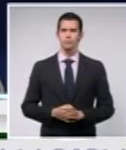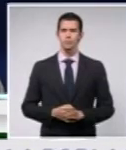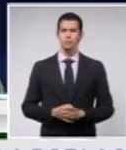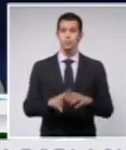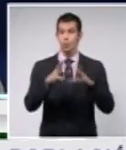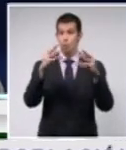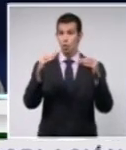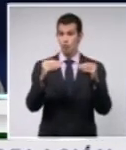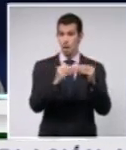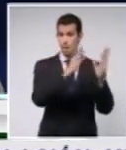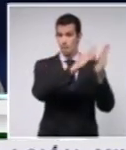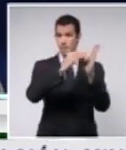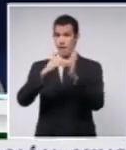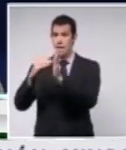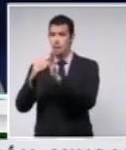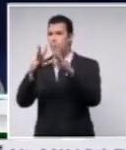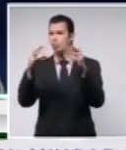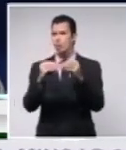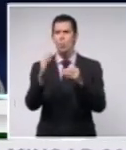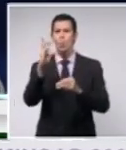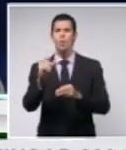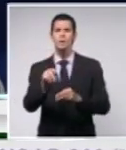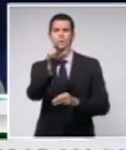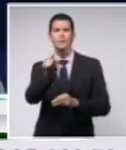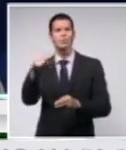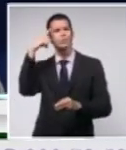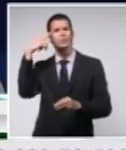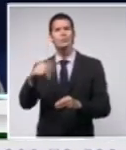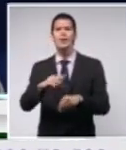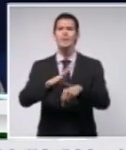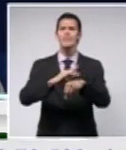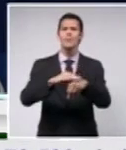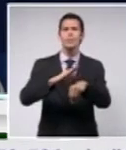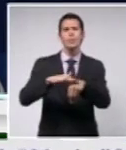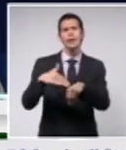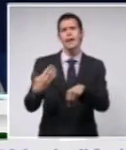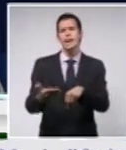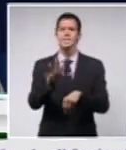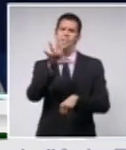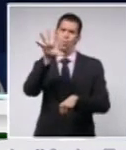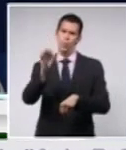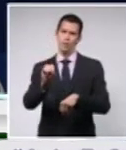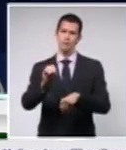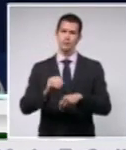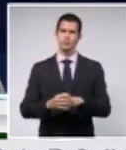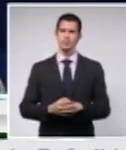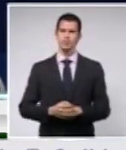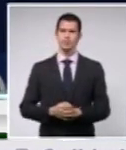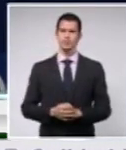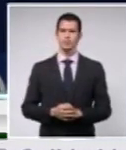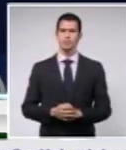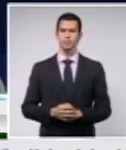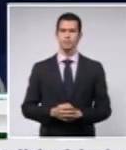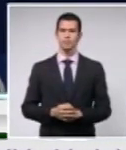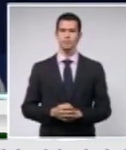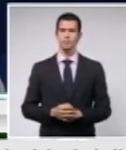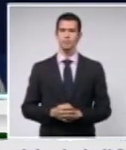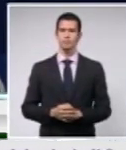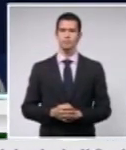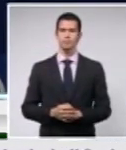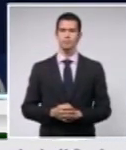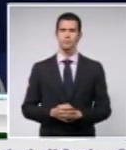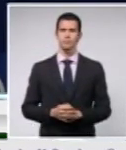imported cases remain at 446. Of the 36 diagnosed